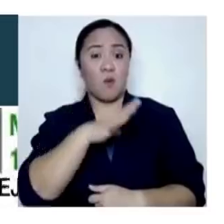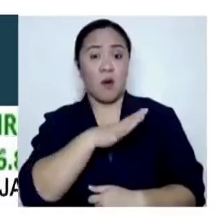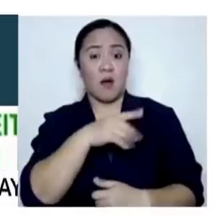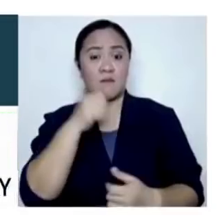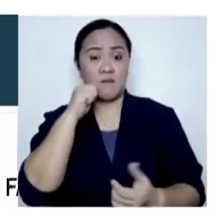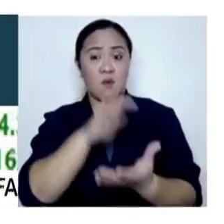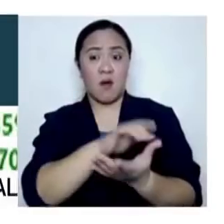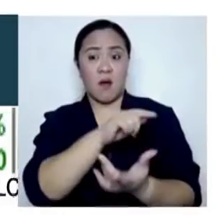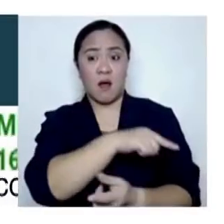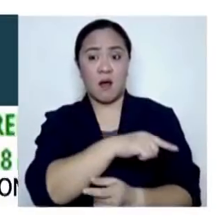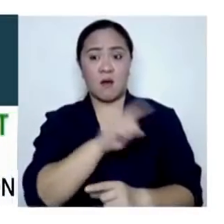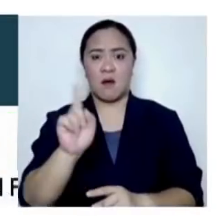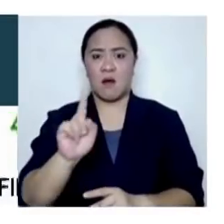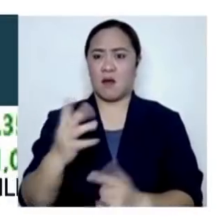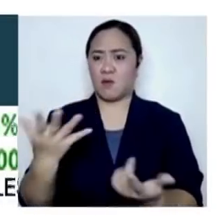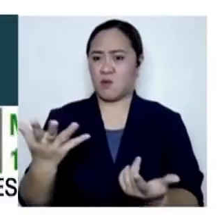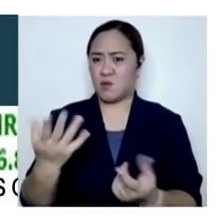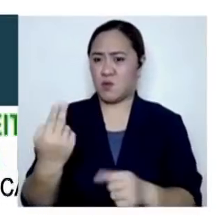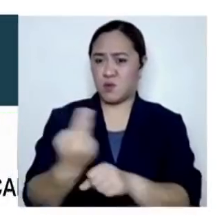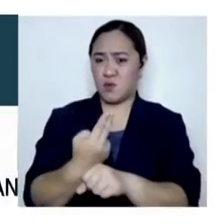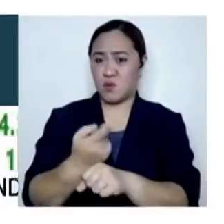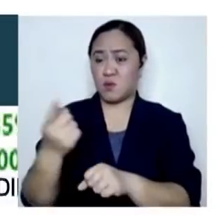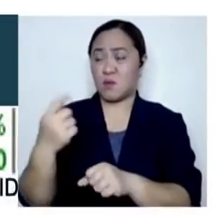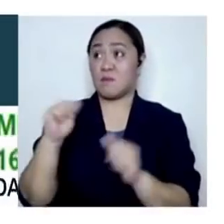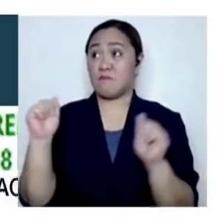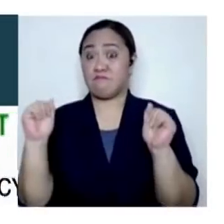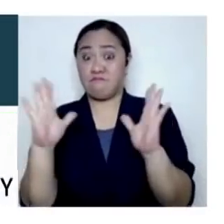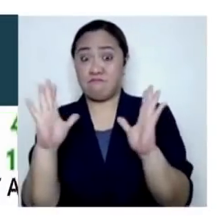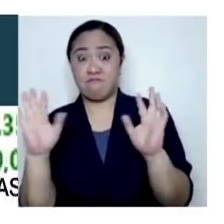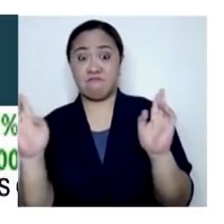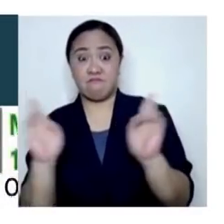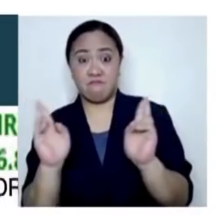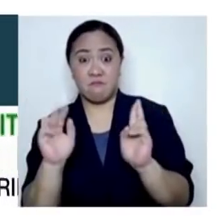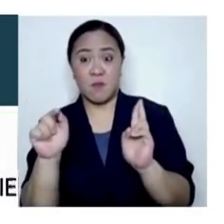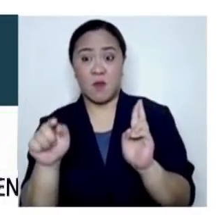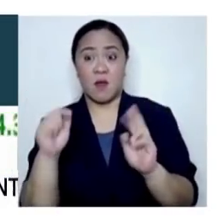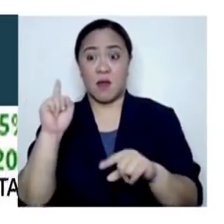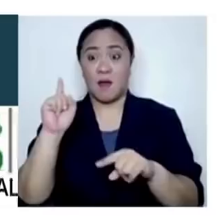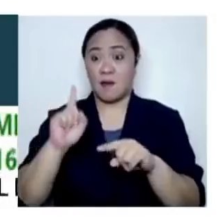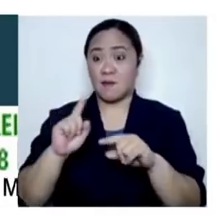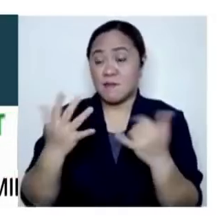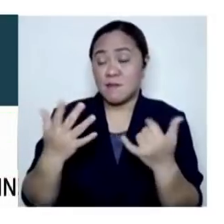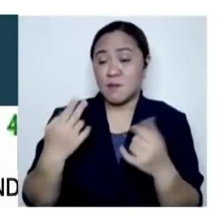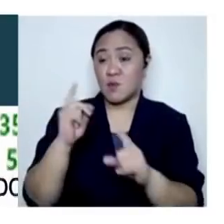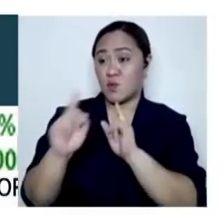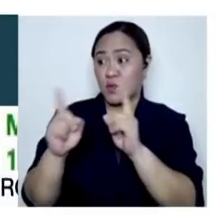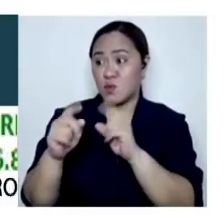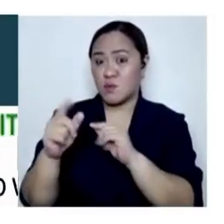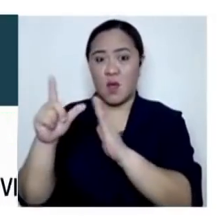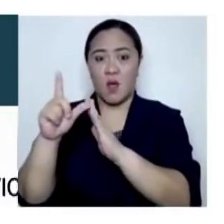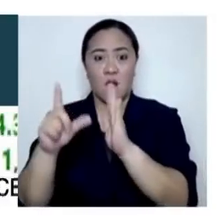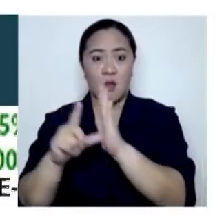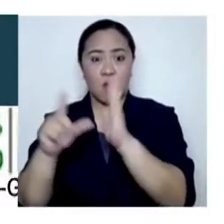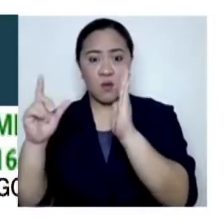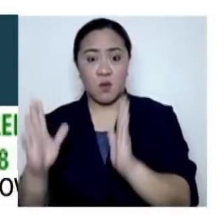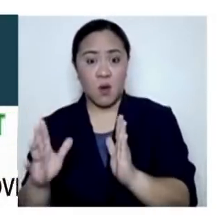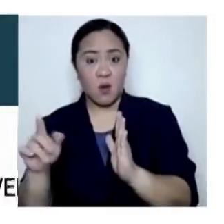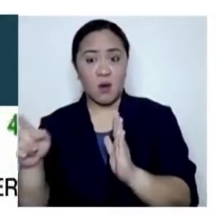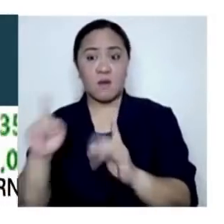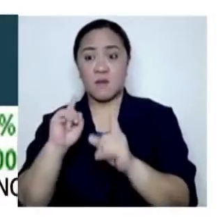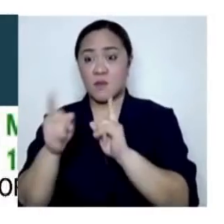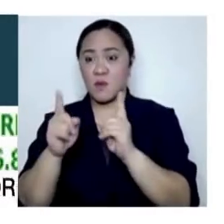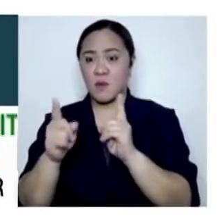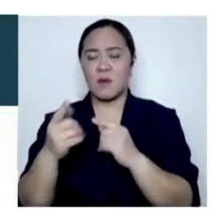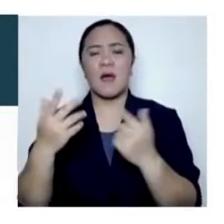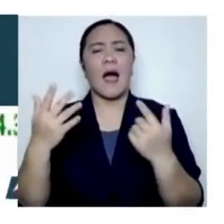USAA. I mean, he's in an air-conditioned room. He's able to talk to his lawyer. And, you know, I've done